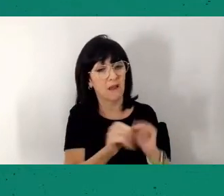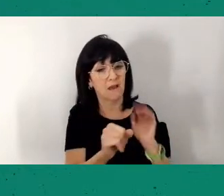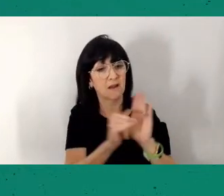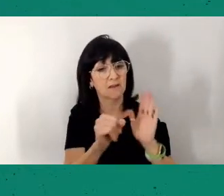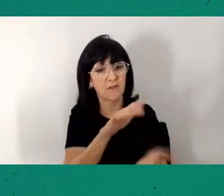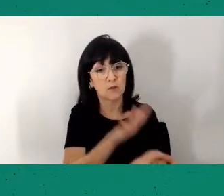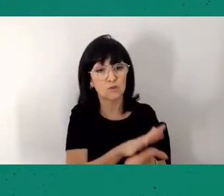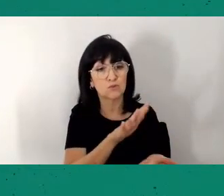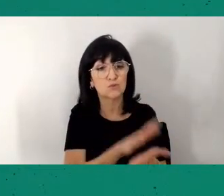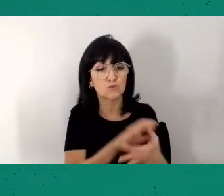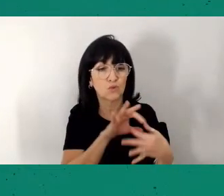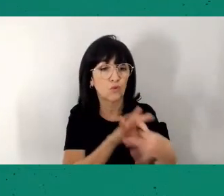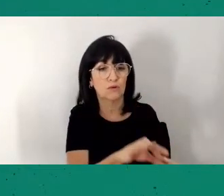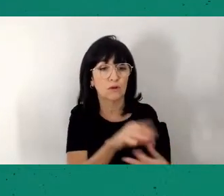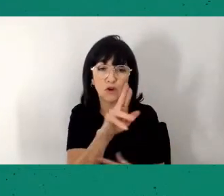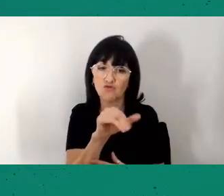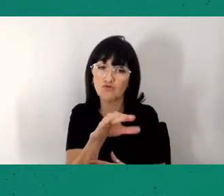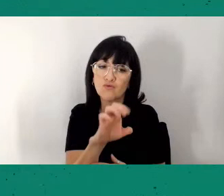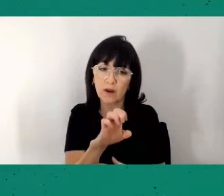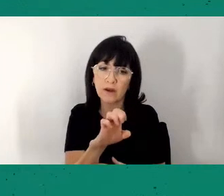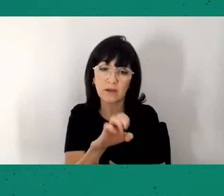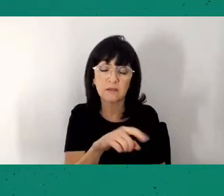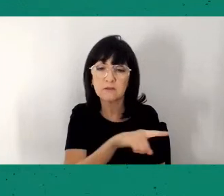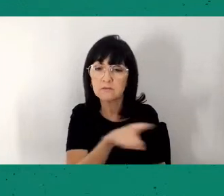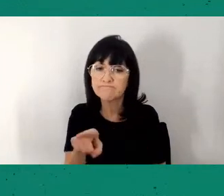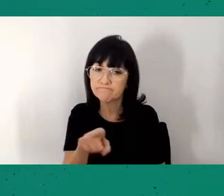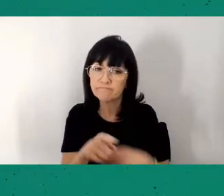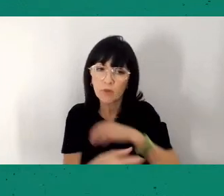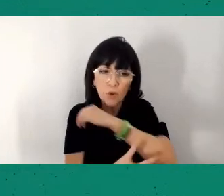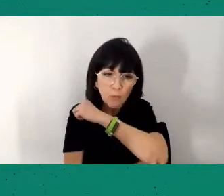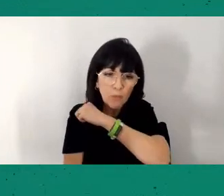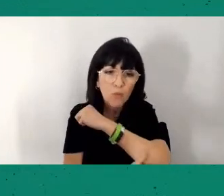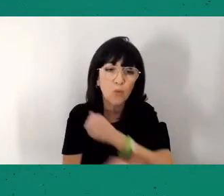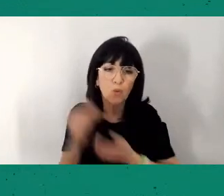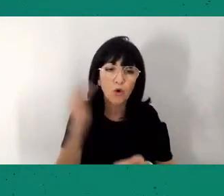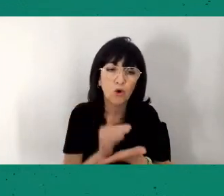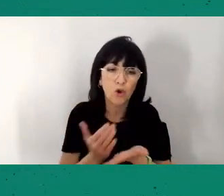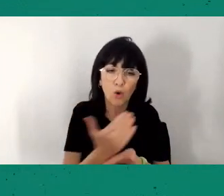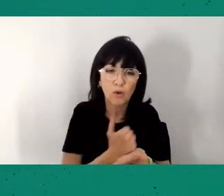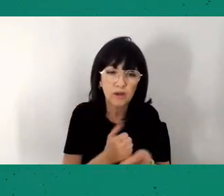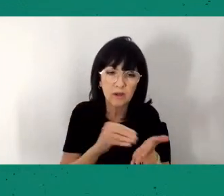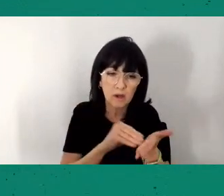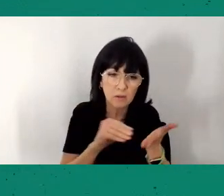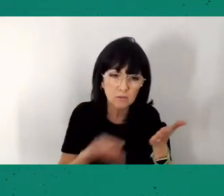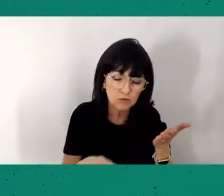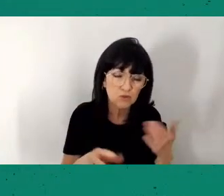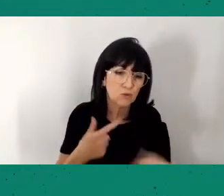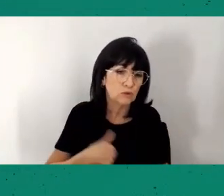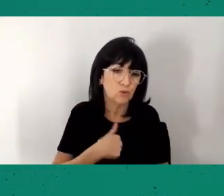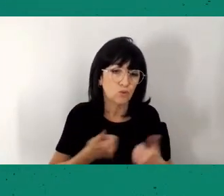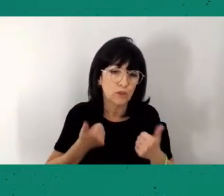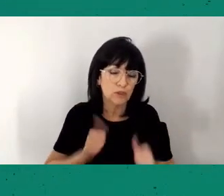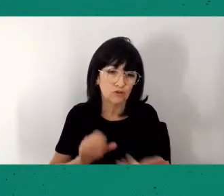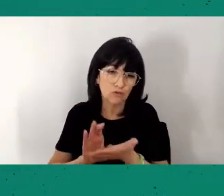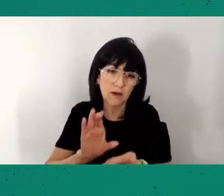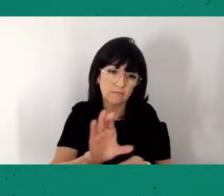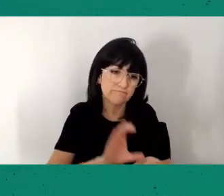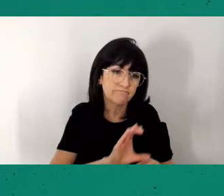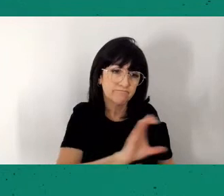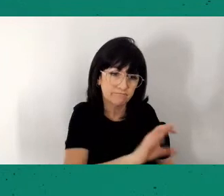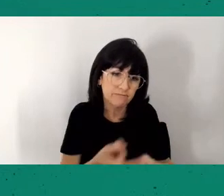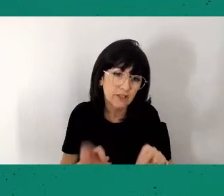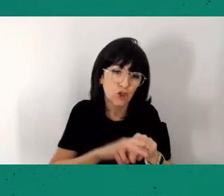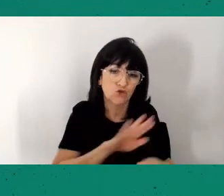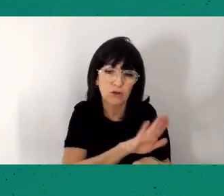that are mostly low-income students. We have done a lot in increasing the resources available for these the